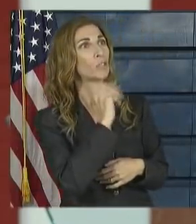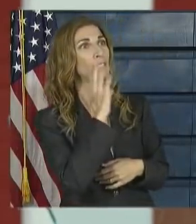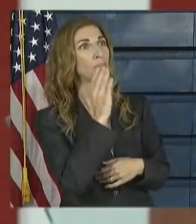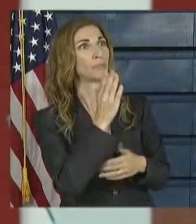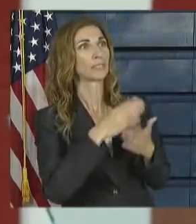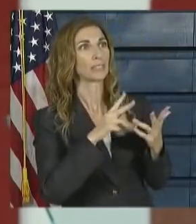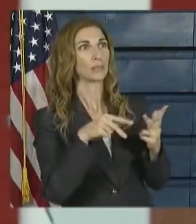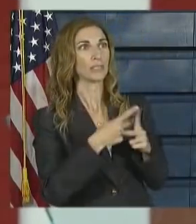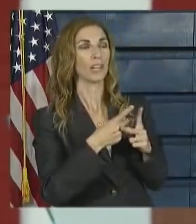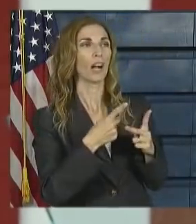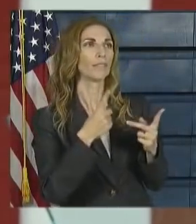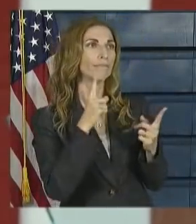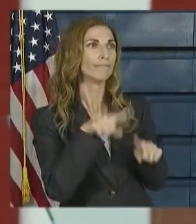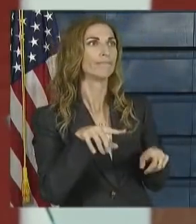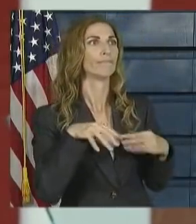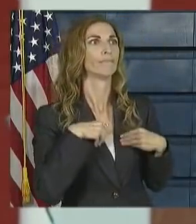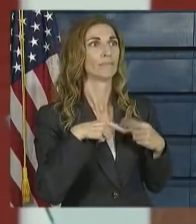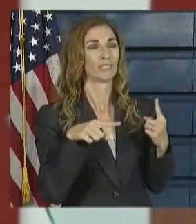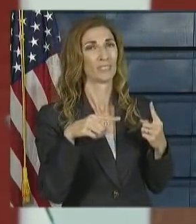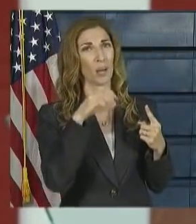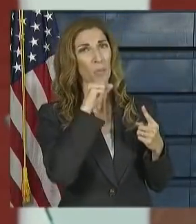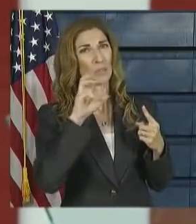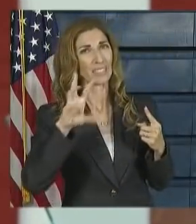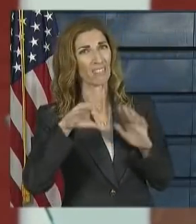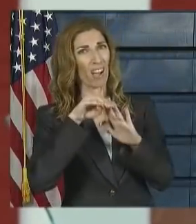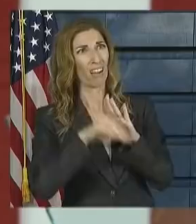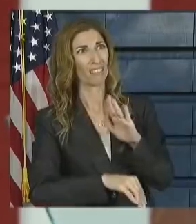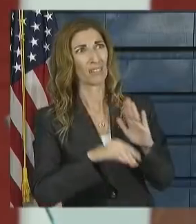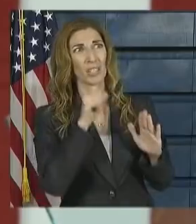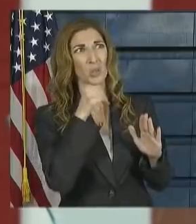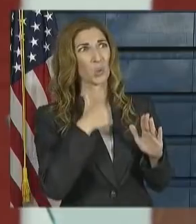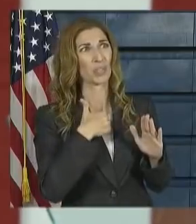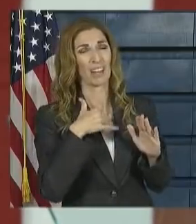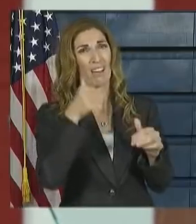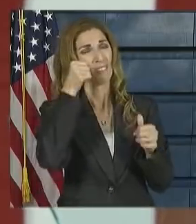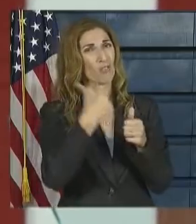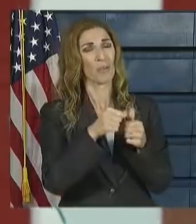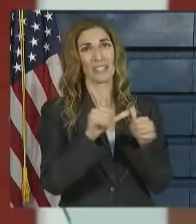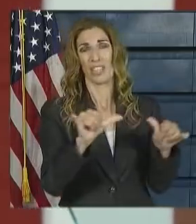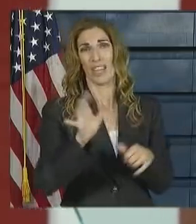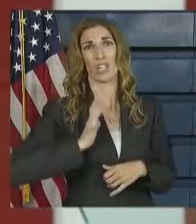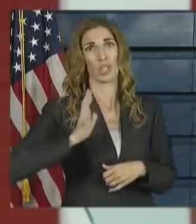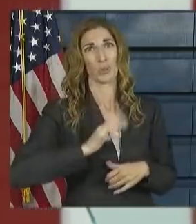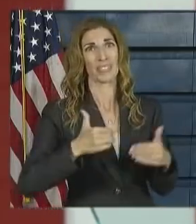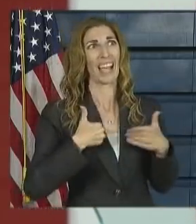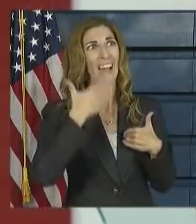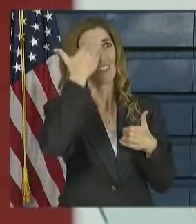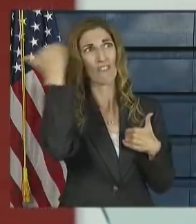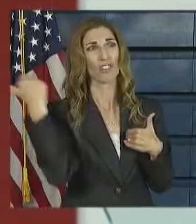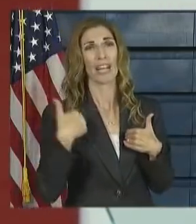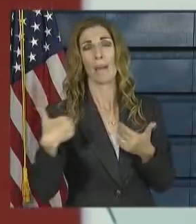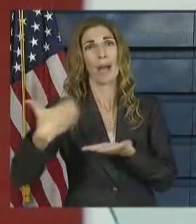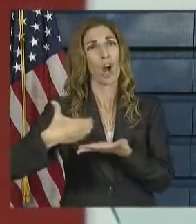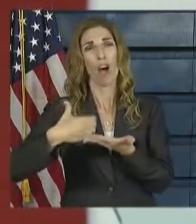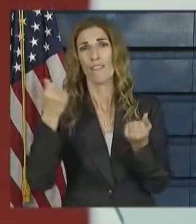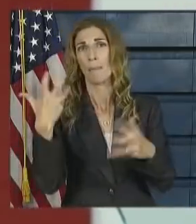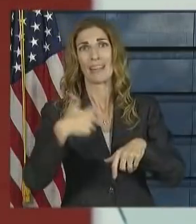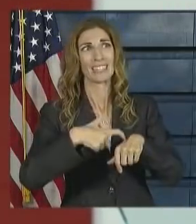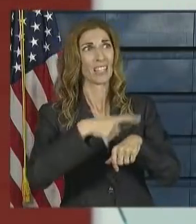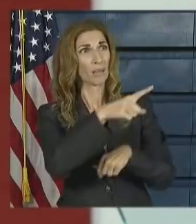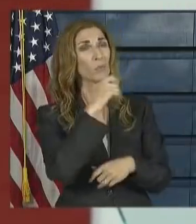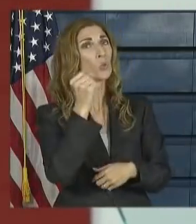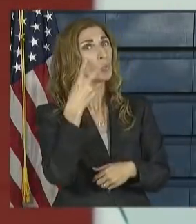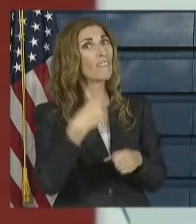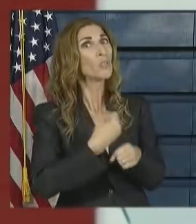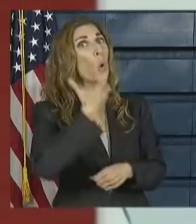of cognitive decline. I'm 65. I don't have word recollection that I used to have. I forget my train of thought from time to time. You got 12